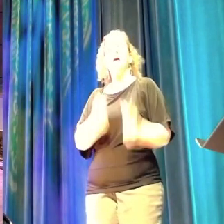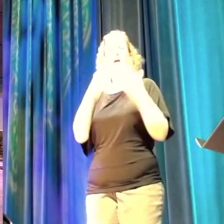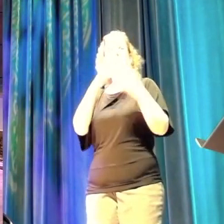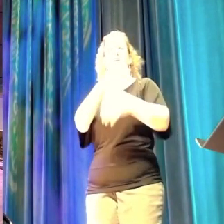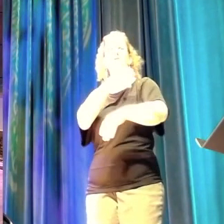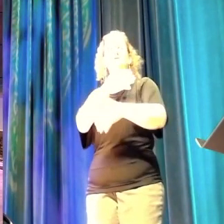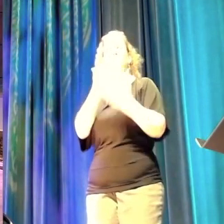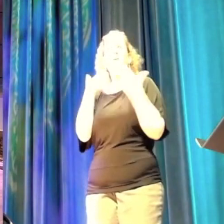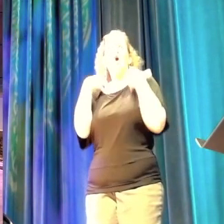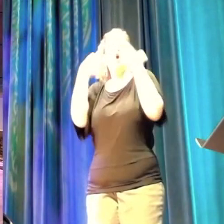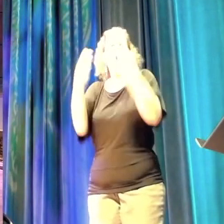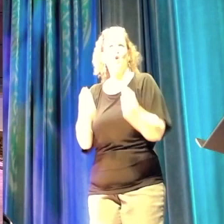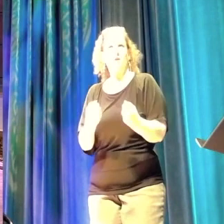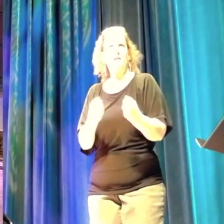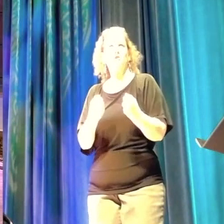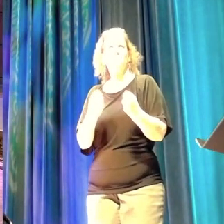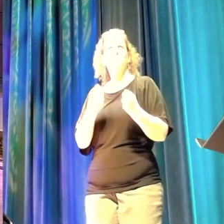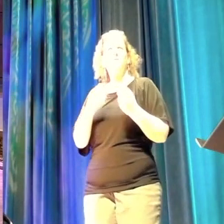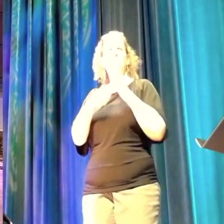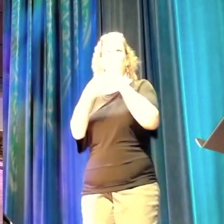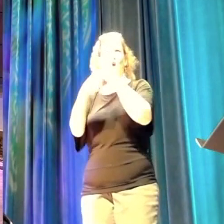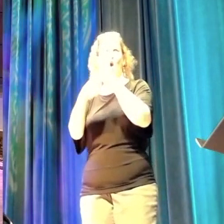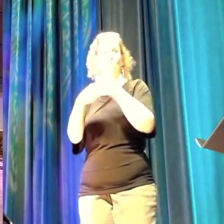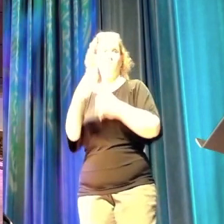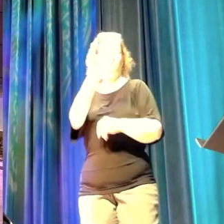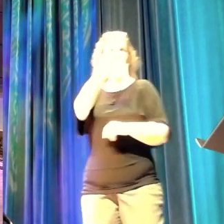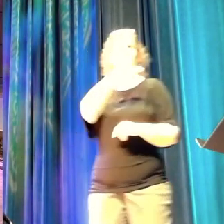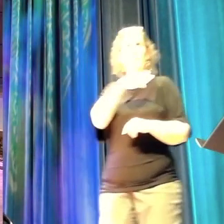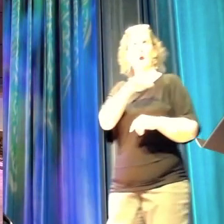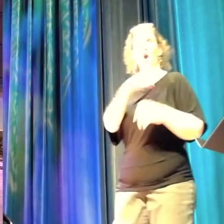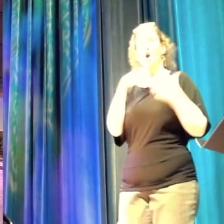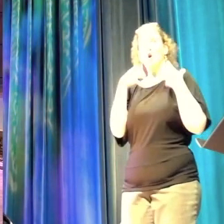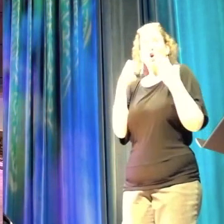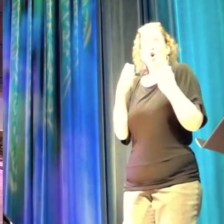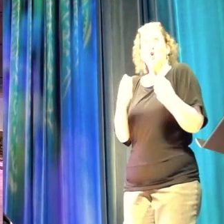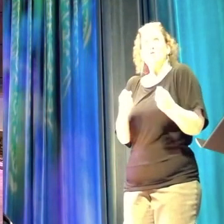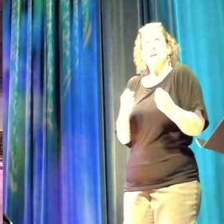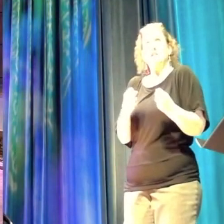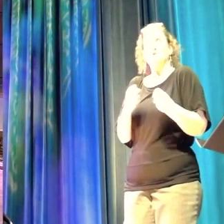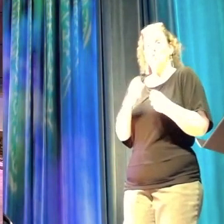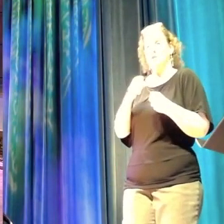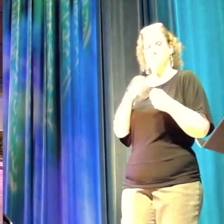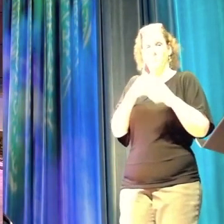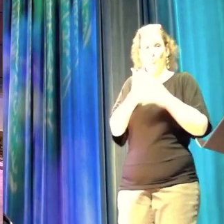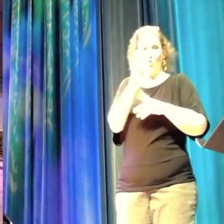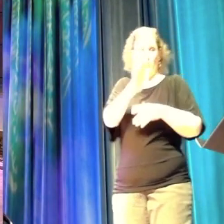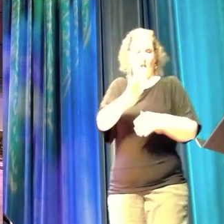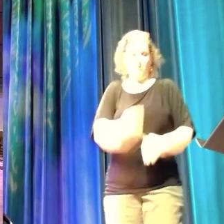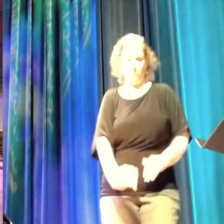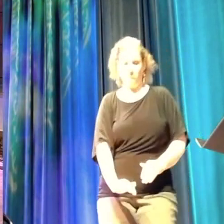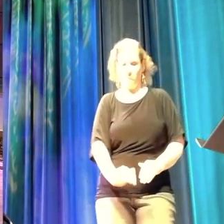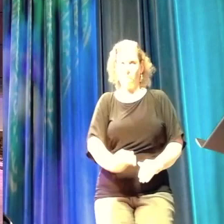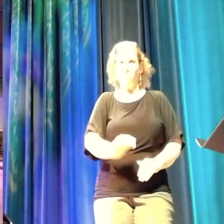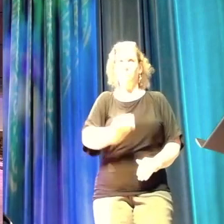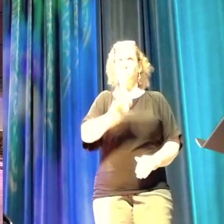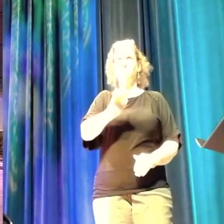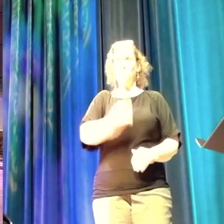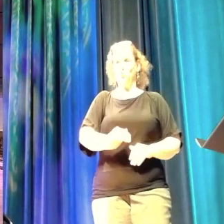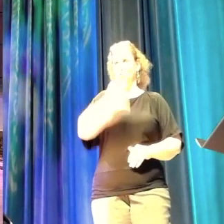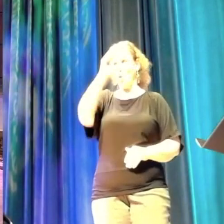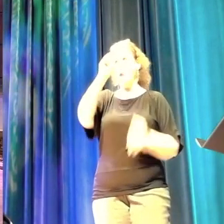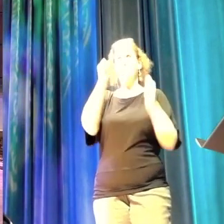time. The original band members had their courage forged in the fire of their early childhood, growing up